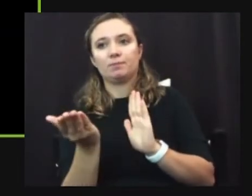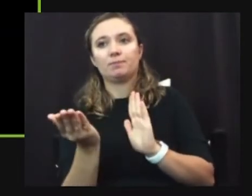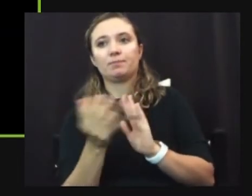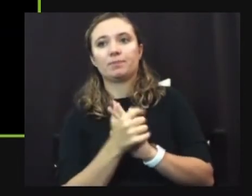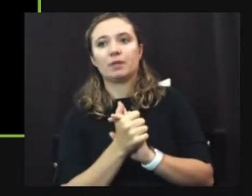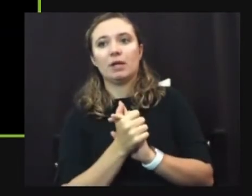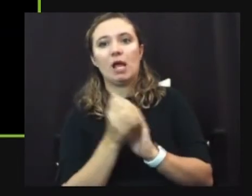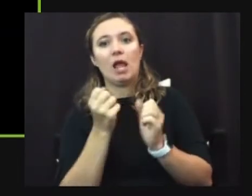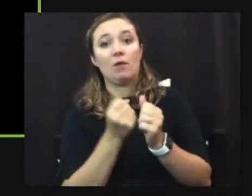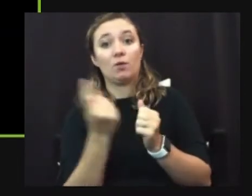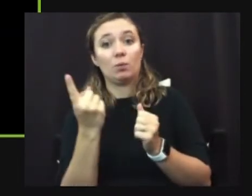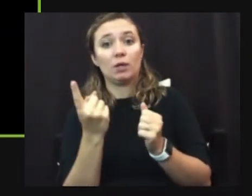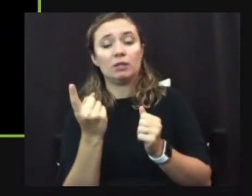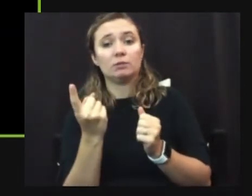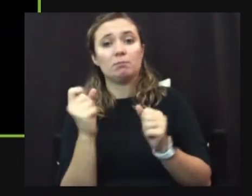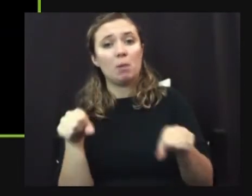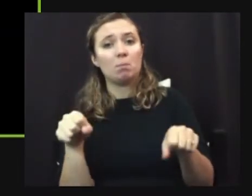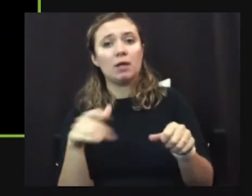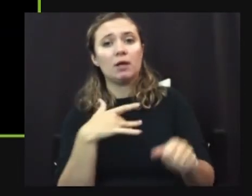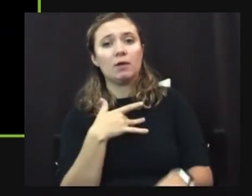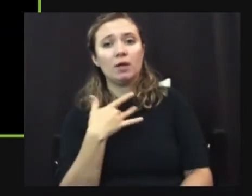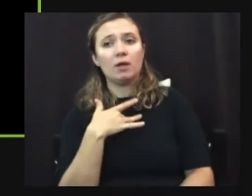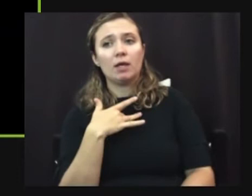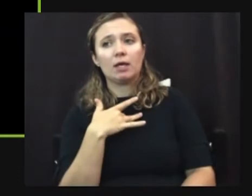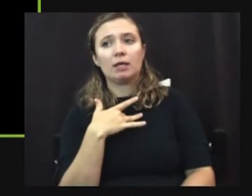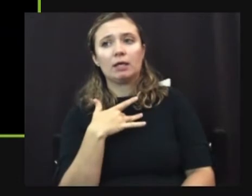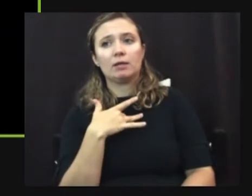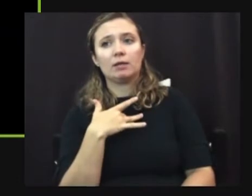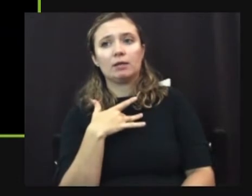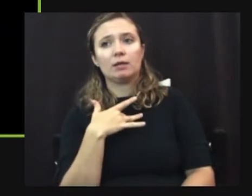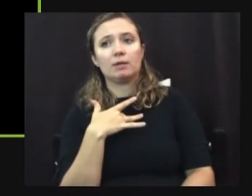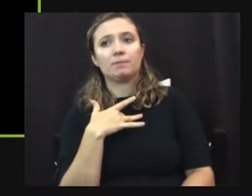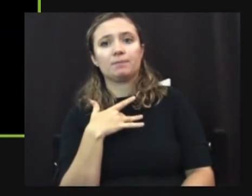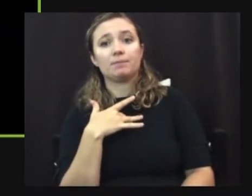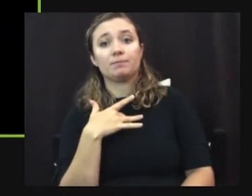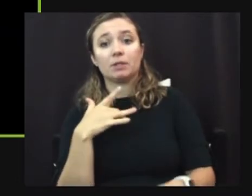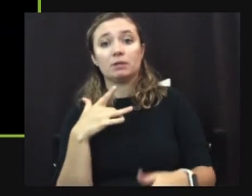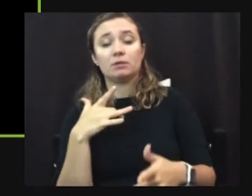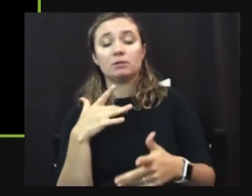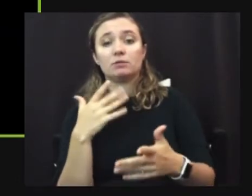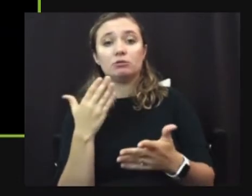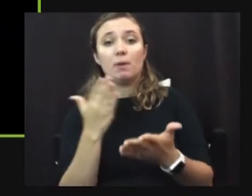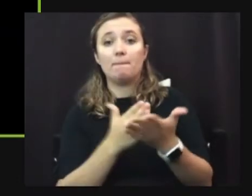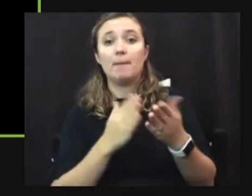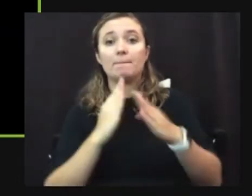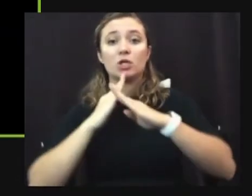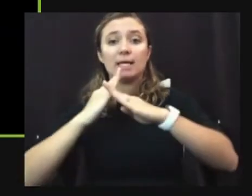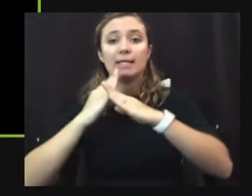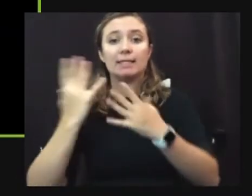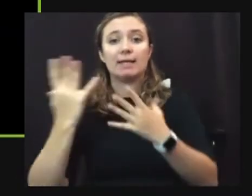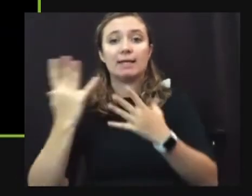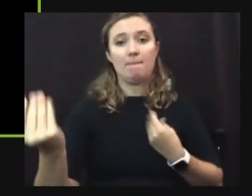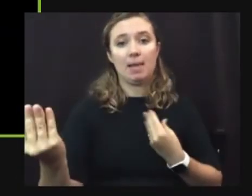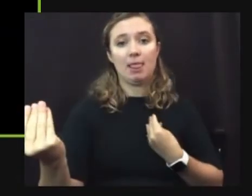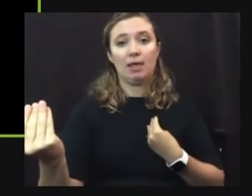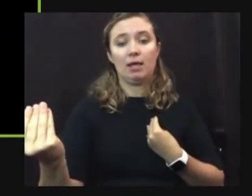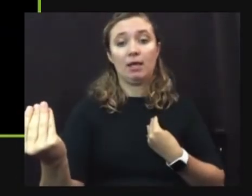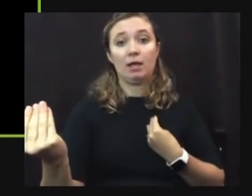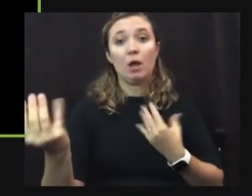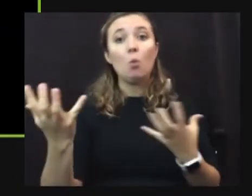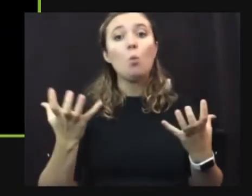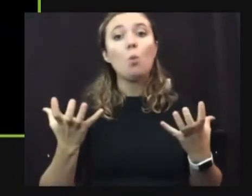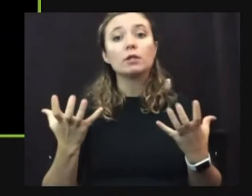everyone is probably feeling a degree of protective empathy. And I want to challenge